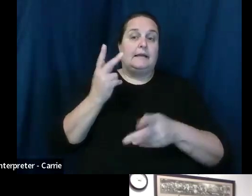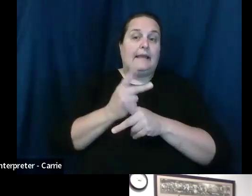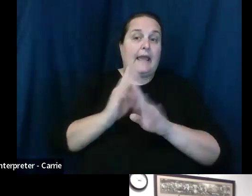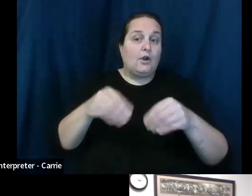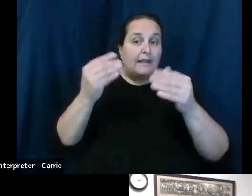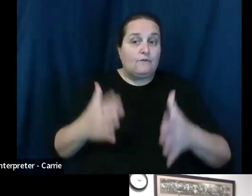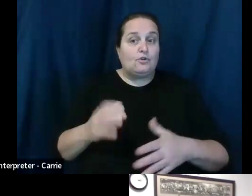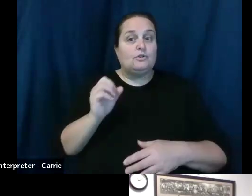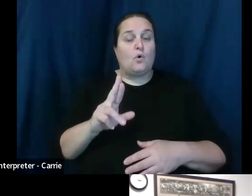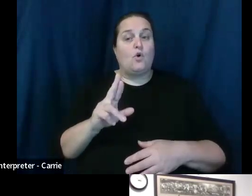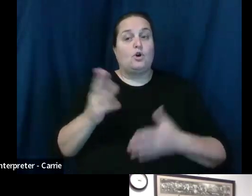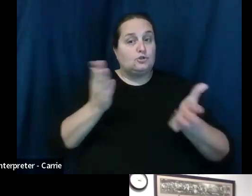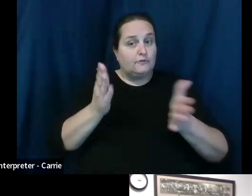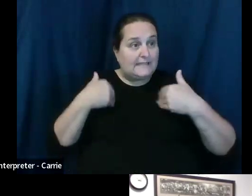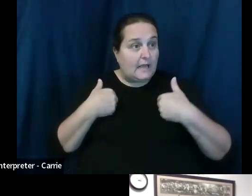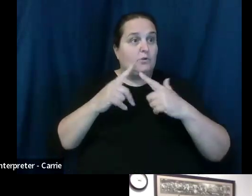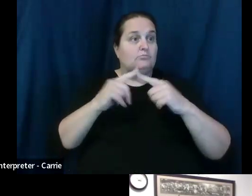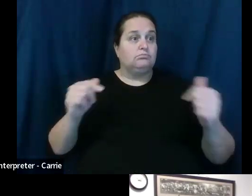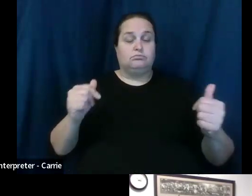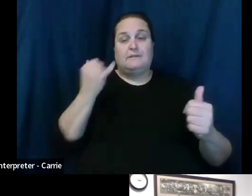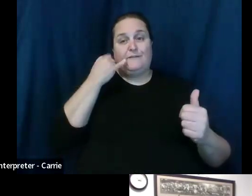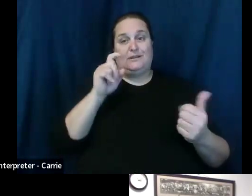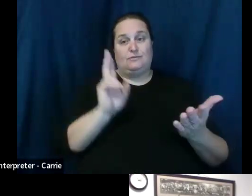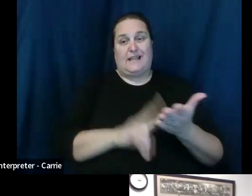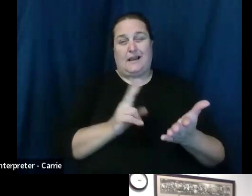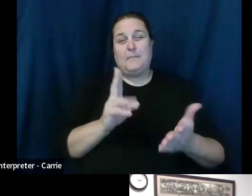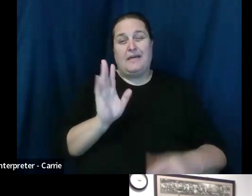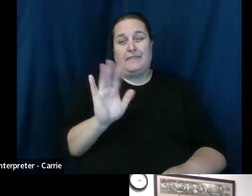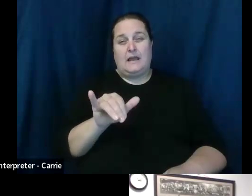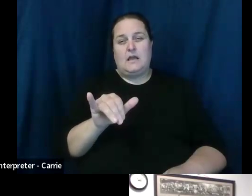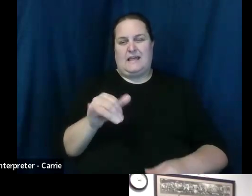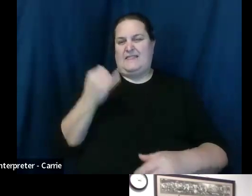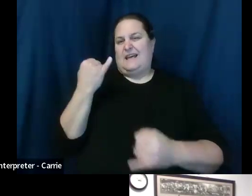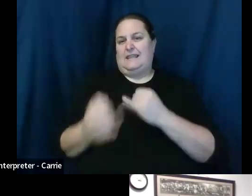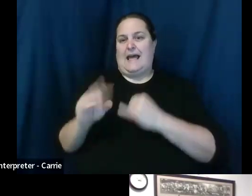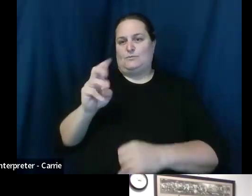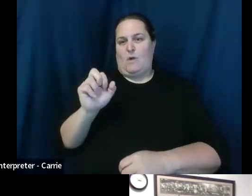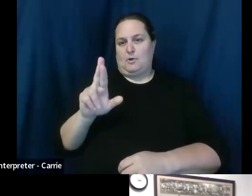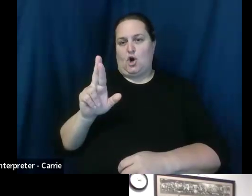Iowa. And we'll talk about those things for the last webinar in our series.